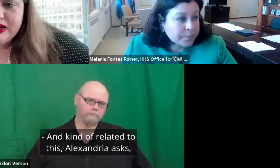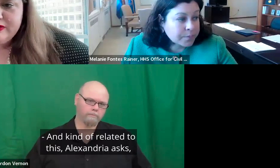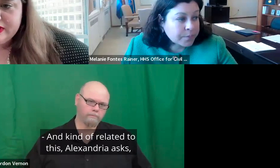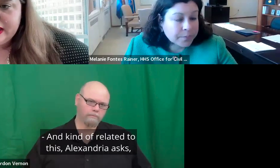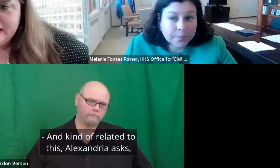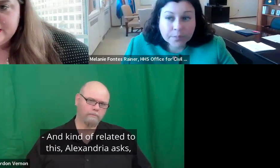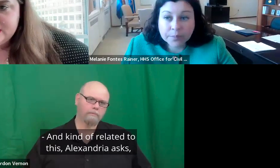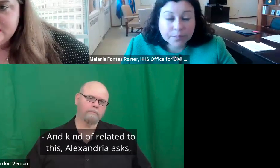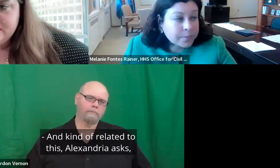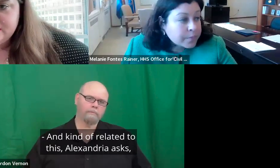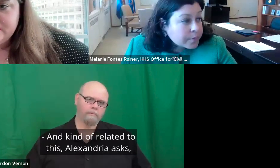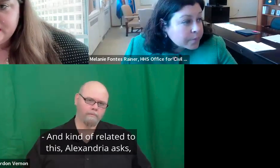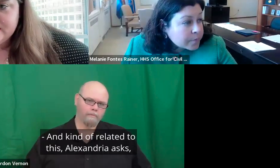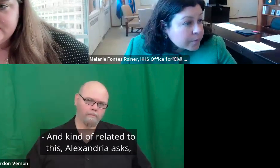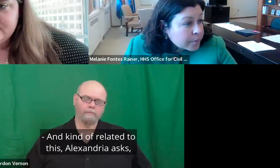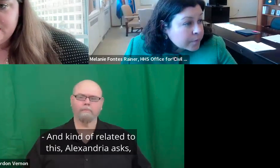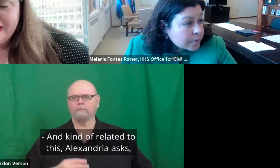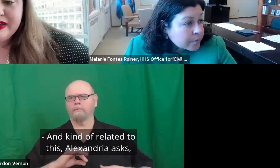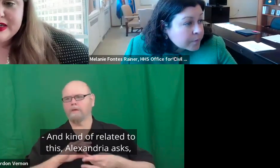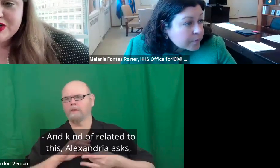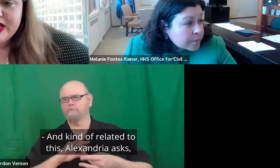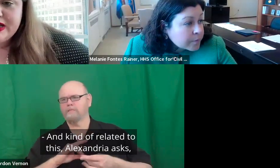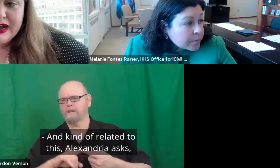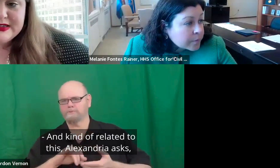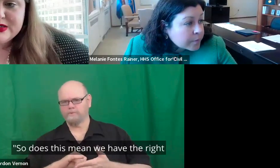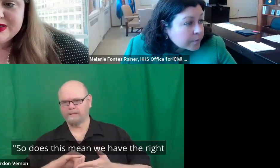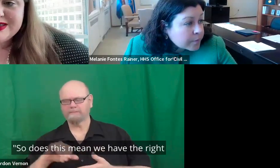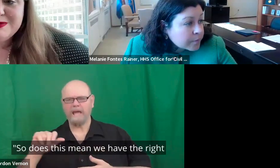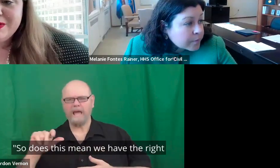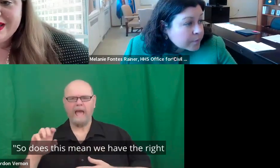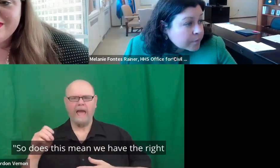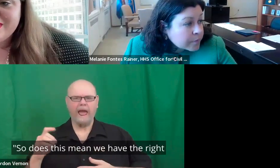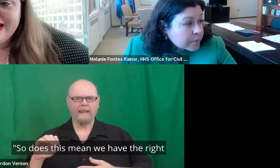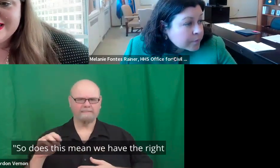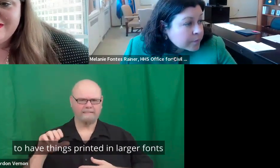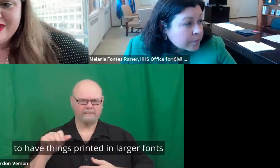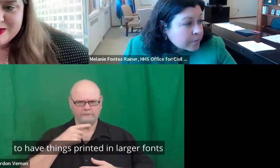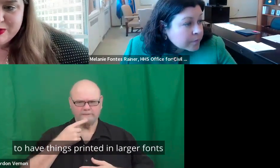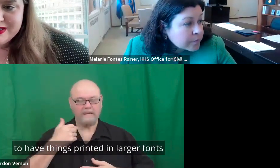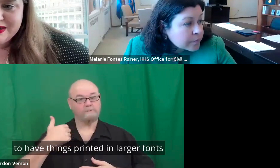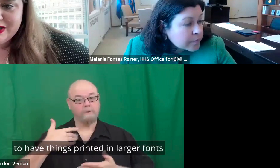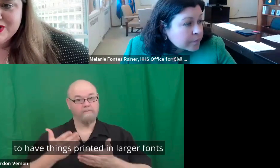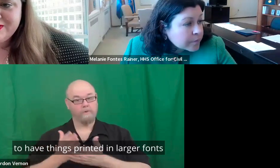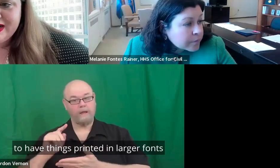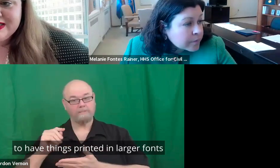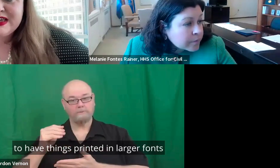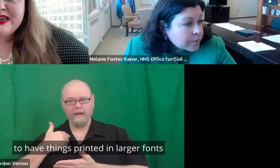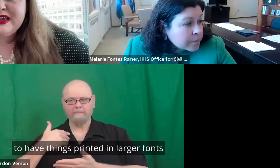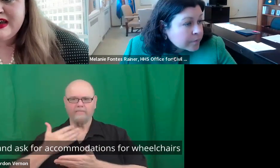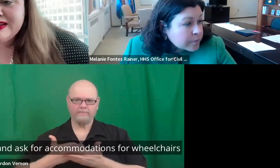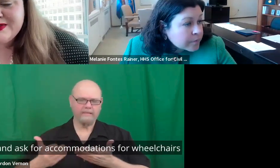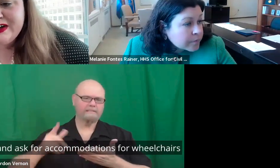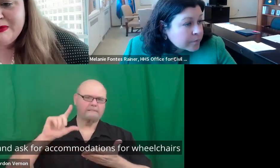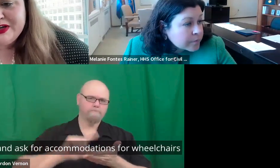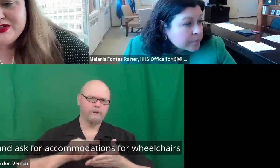And kind of related to this, Alexandria asks, so does this mean we have the right to have things printed in larger fonts